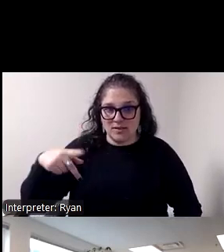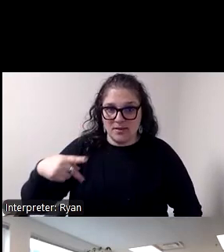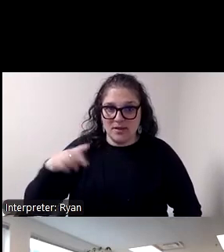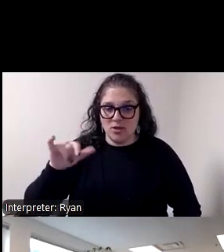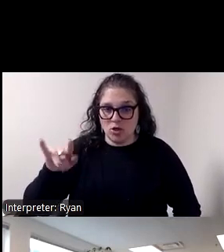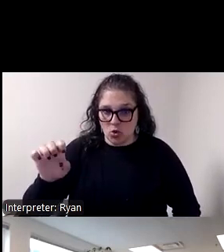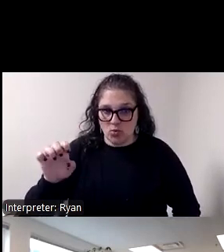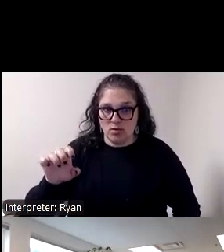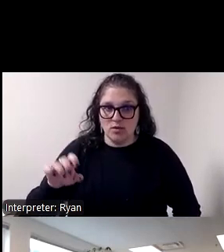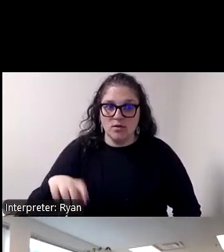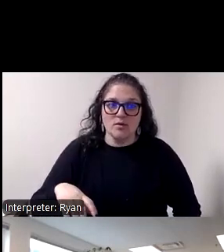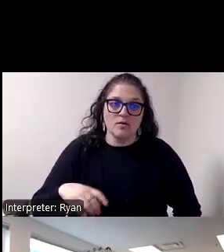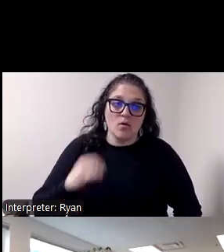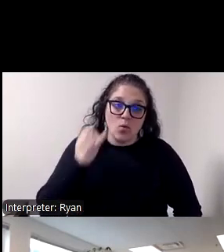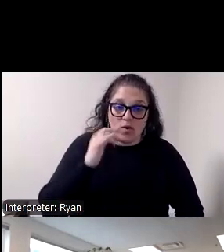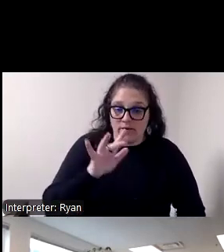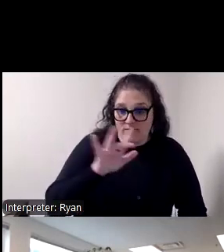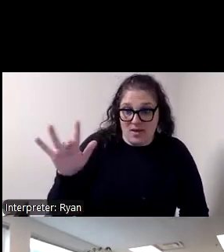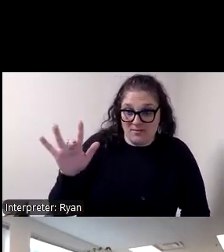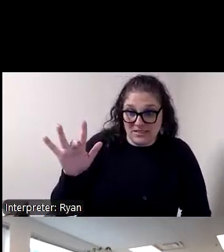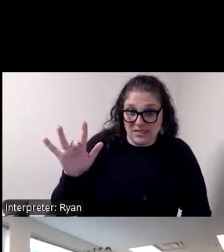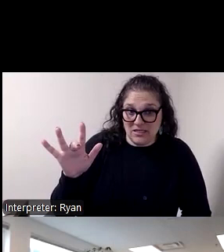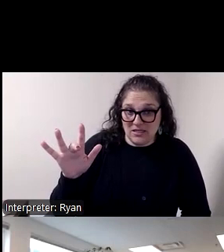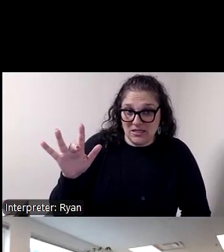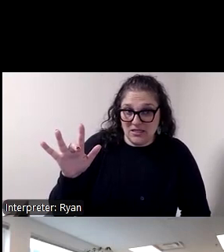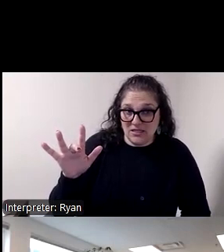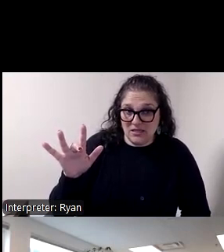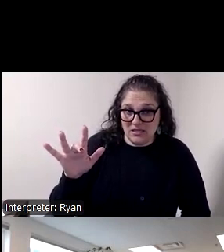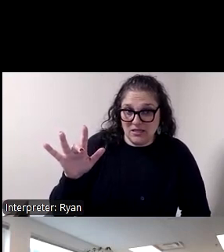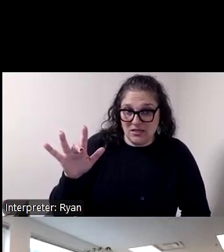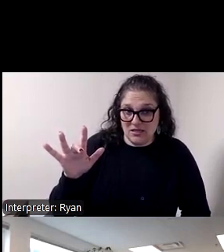Or if I pull it up empty, it'll bring up